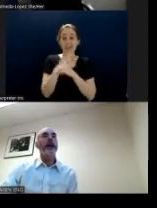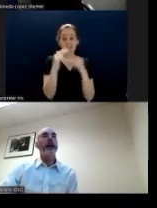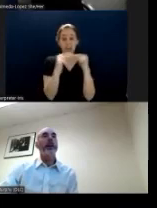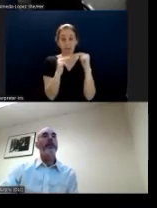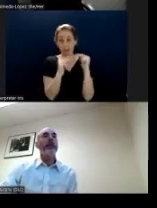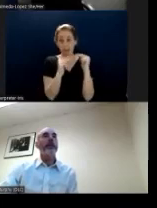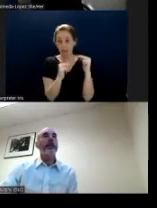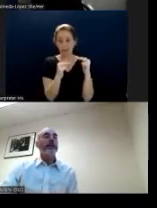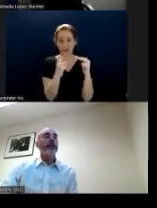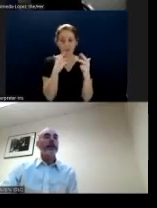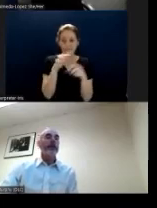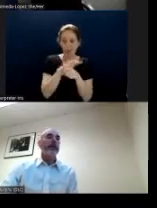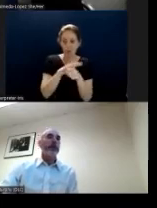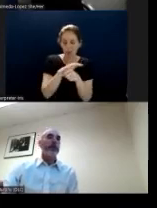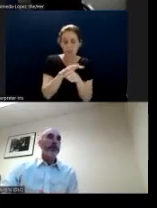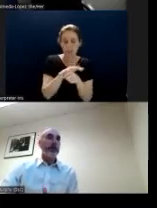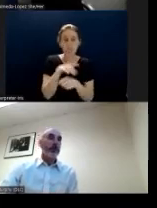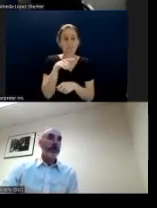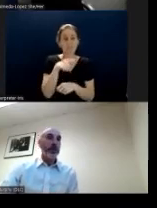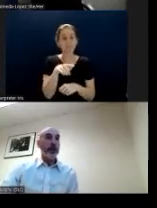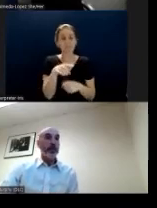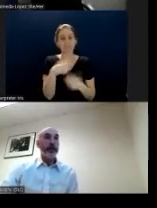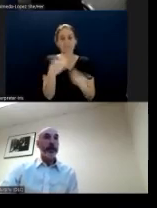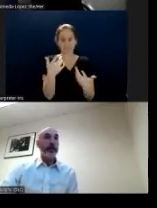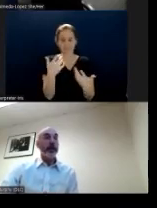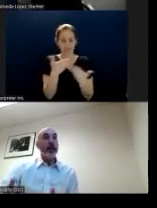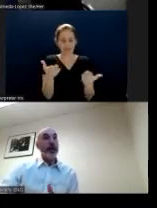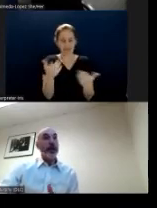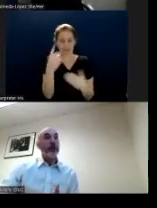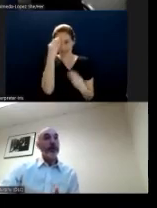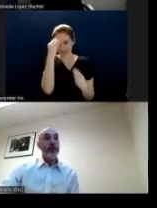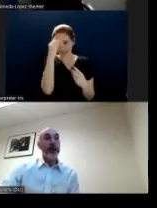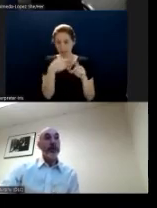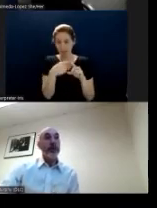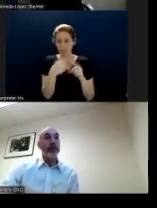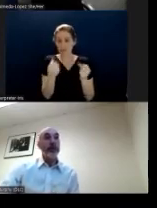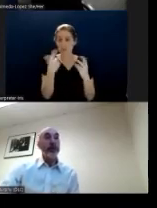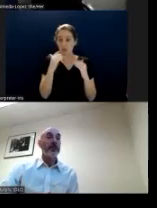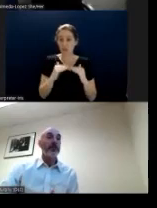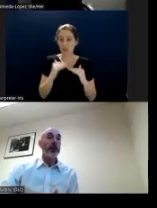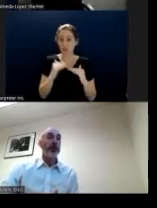place, there are issues to think about, like, are there multiple